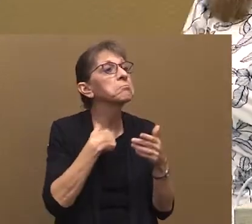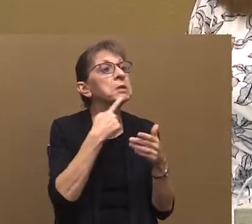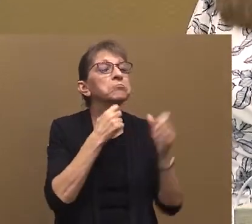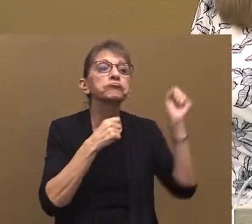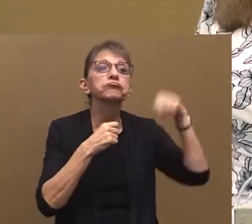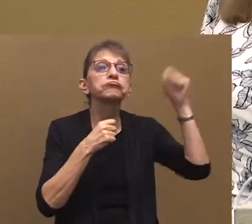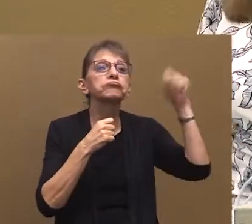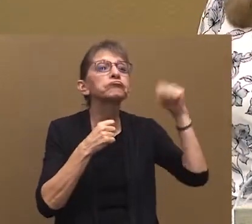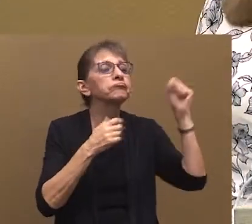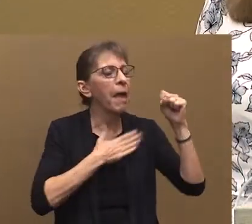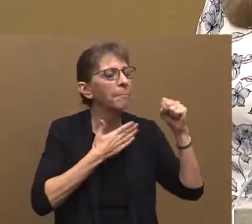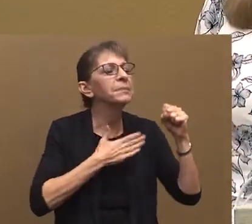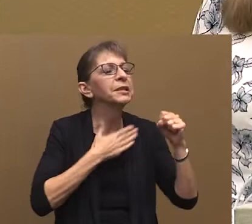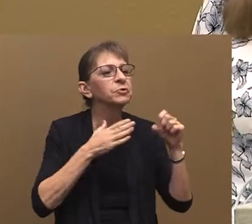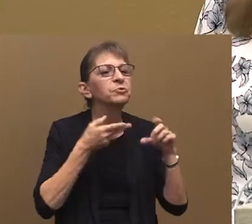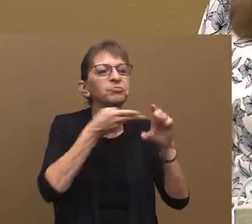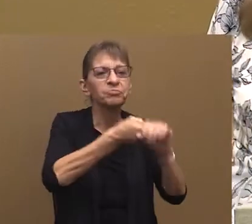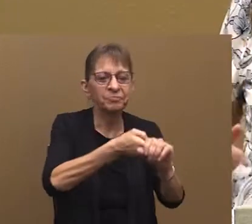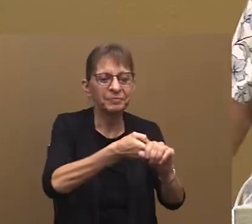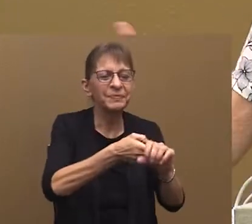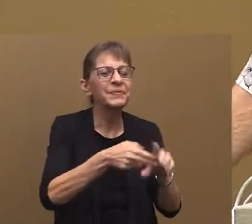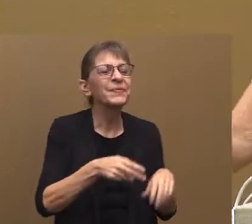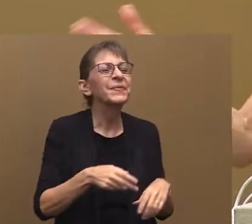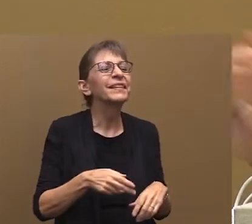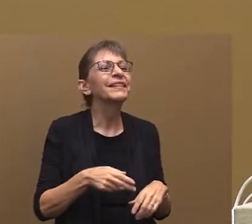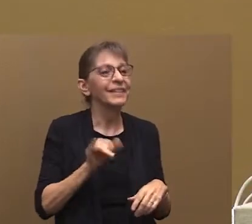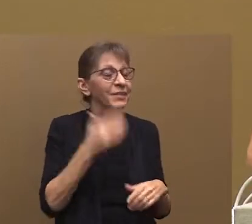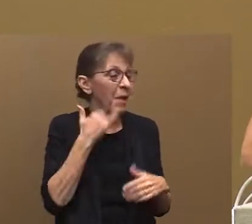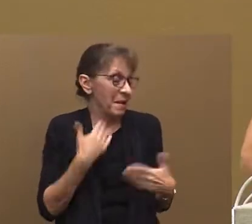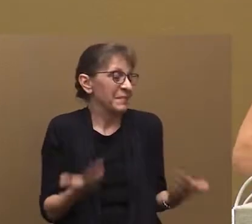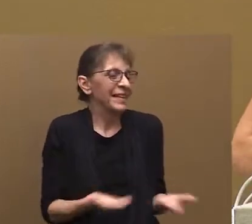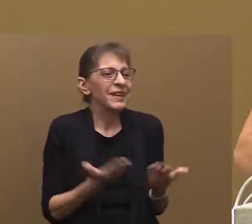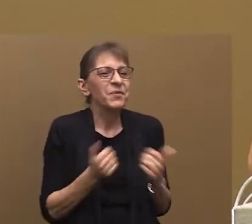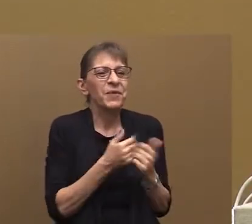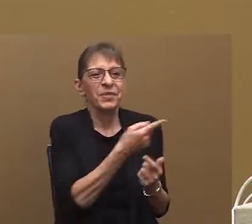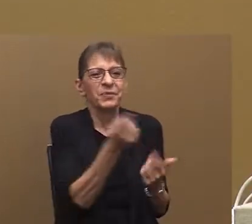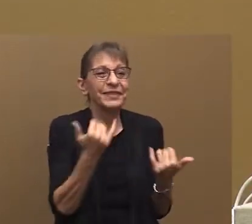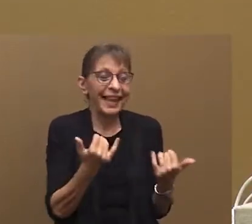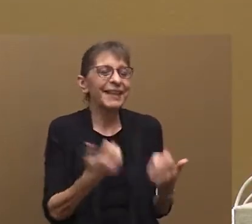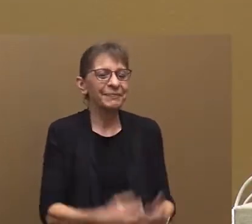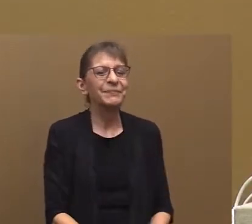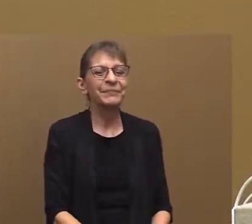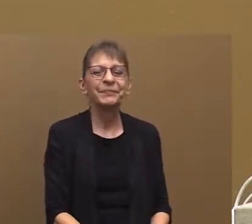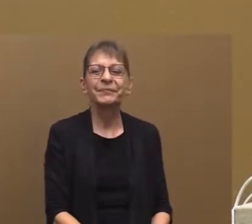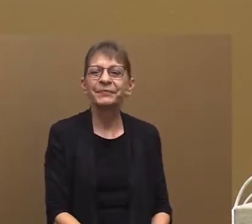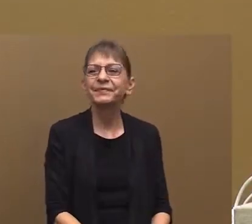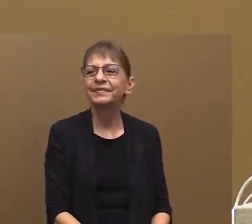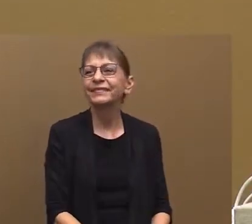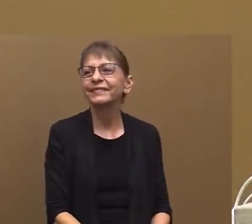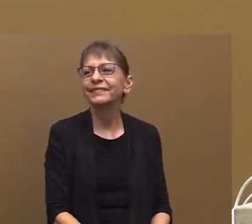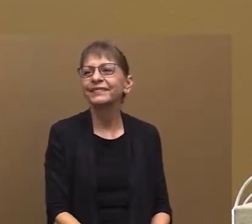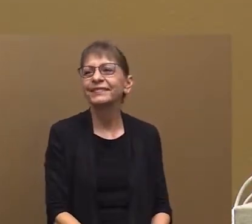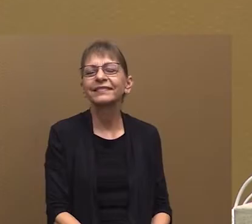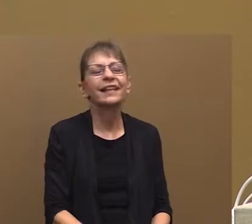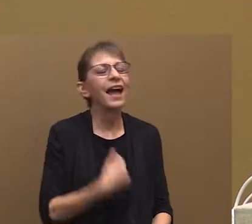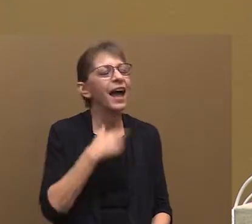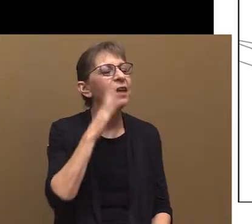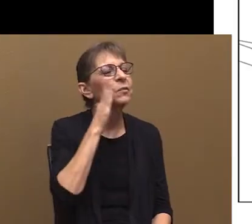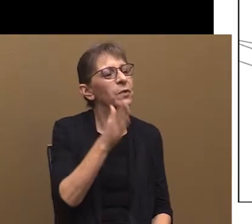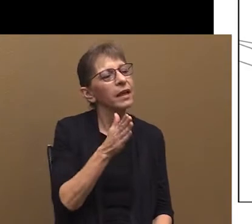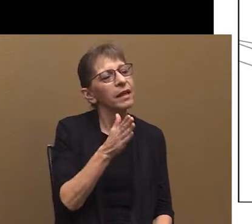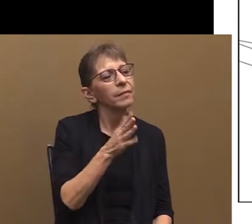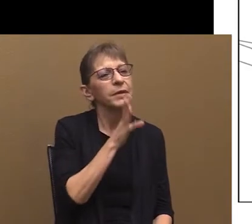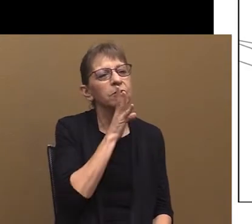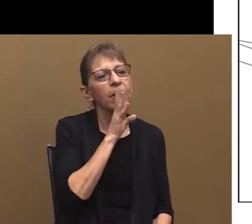And I said I'd be happy to do that, and that's how I'm here with you today. I'm going